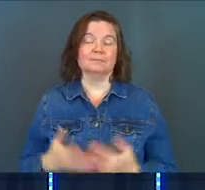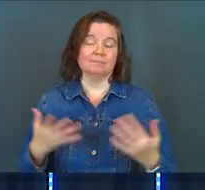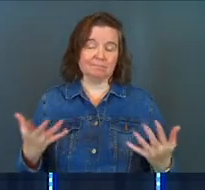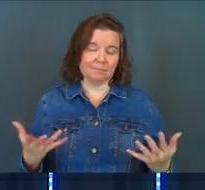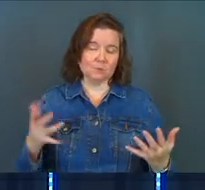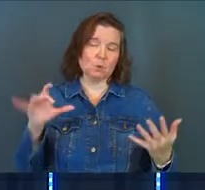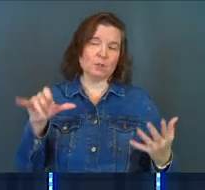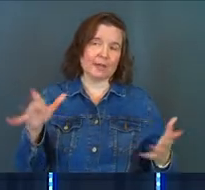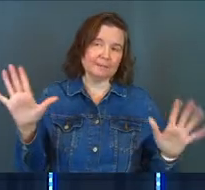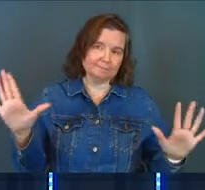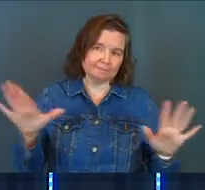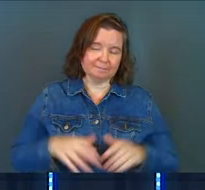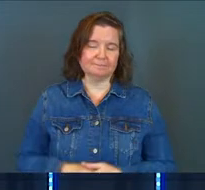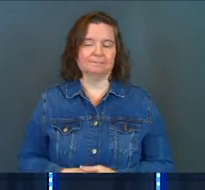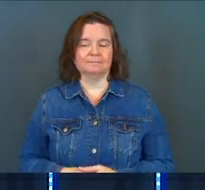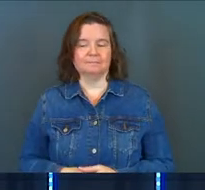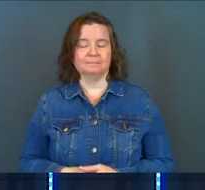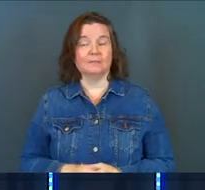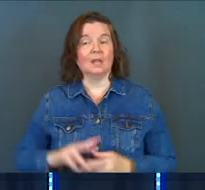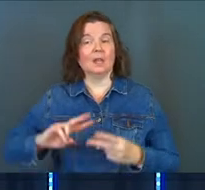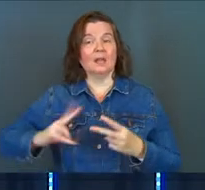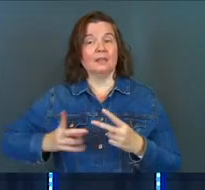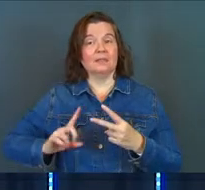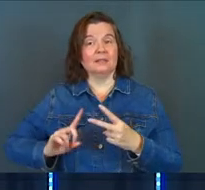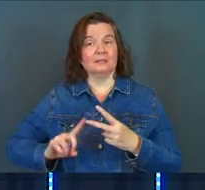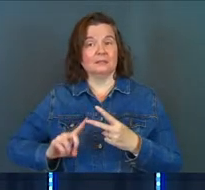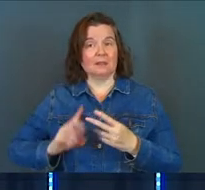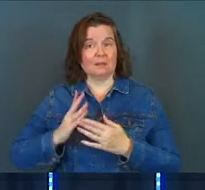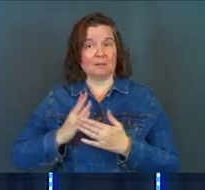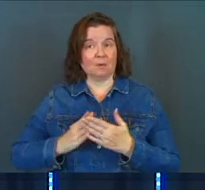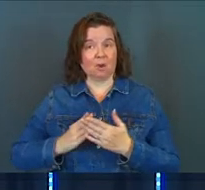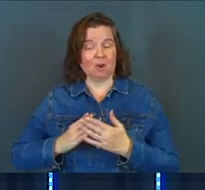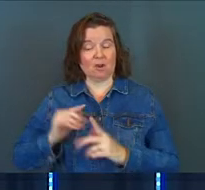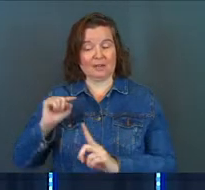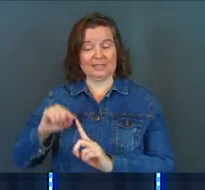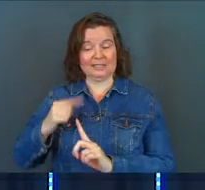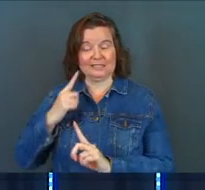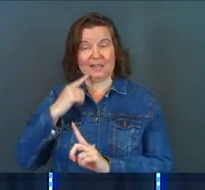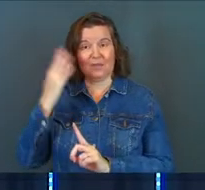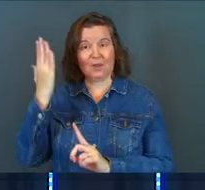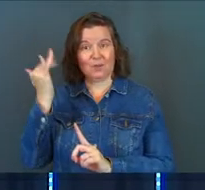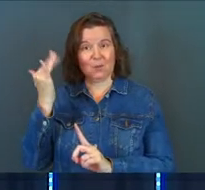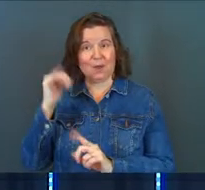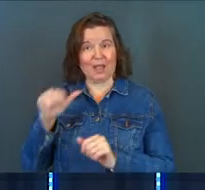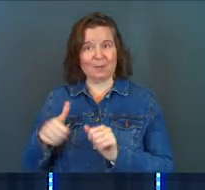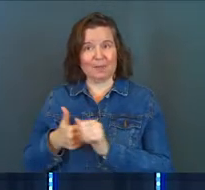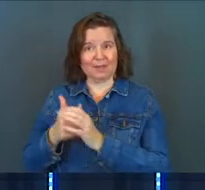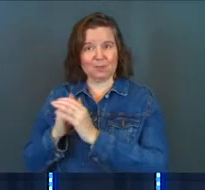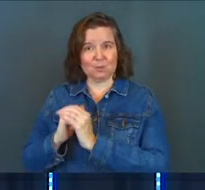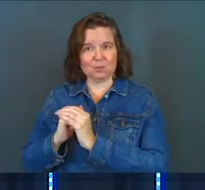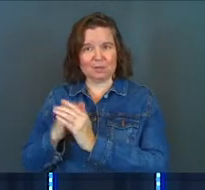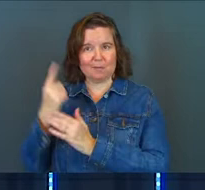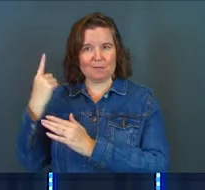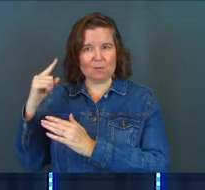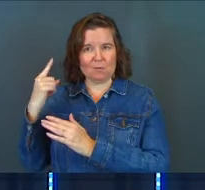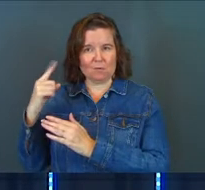So there's that. The second part is, he says there's a why behind his worship.